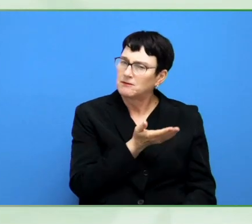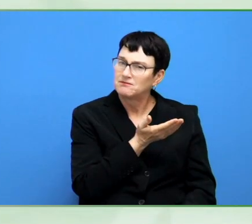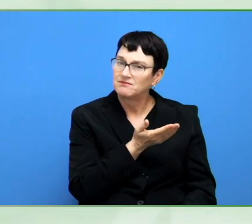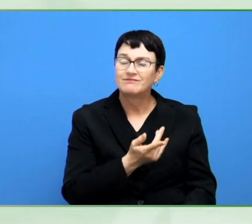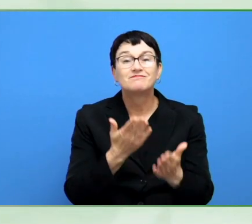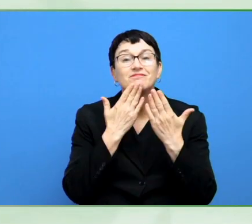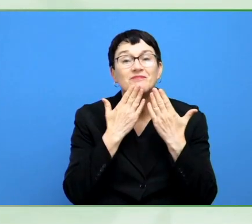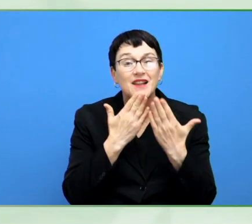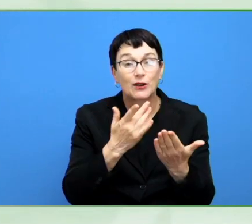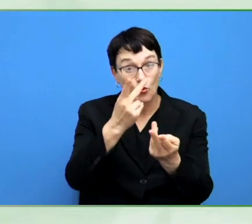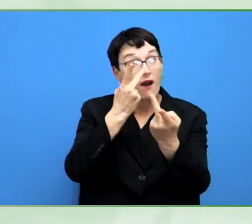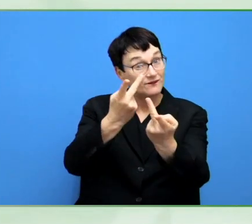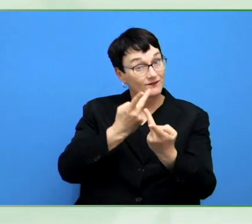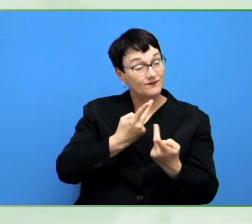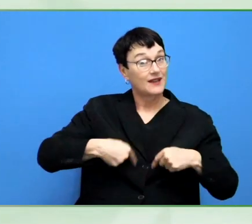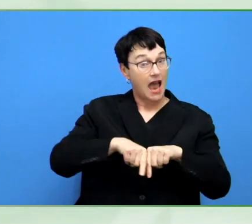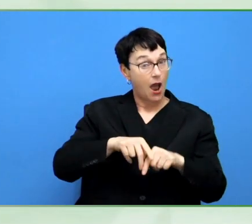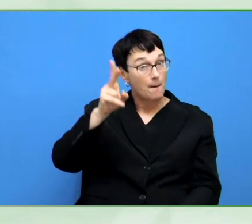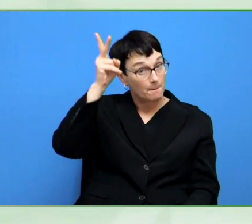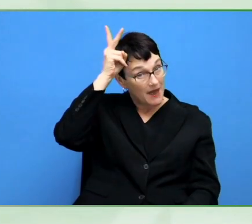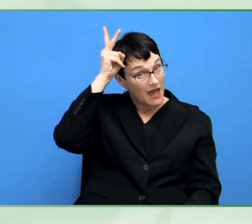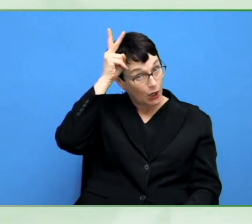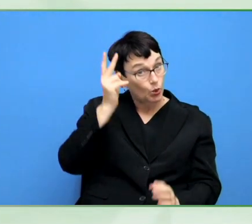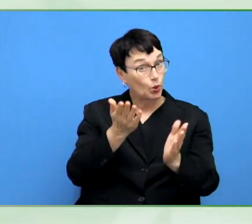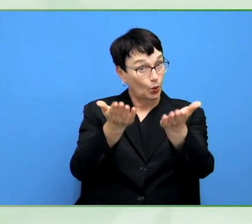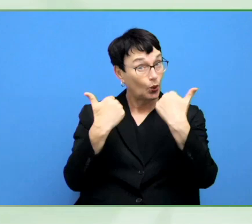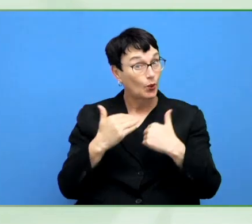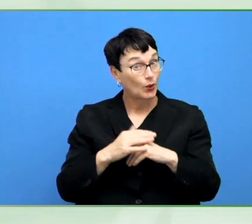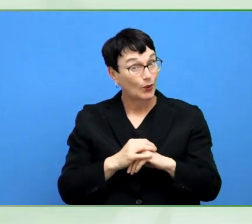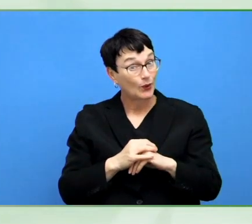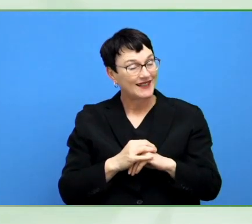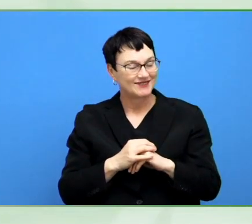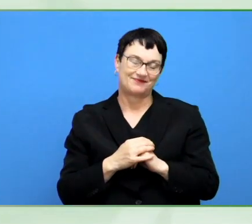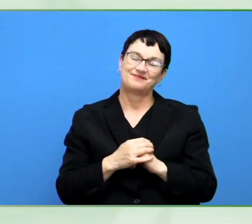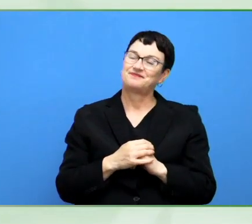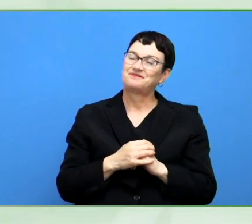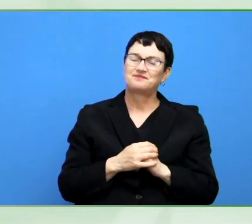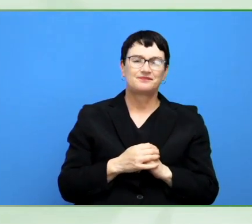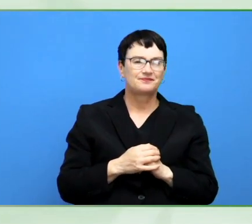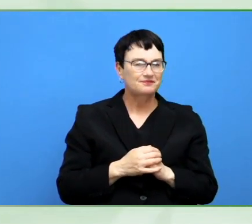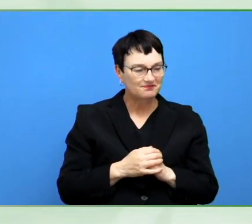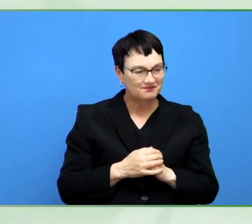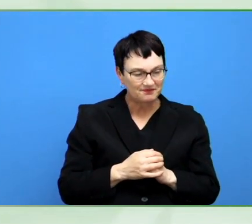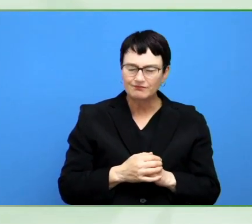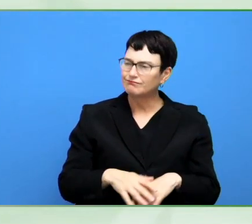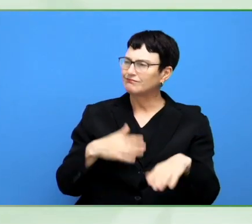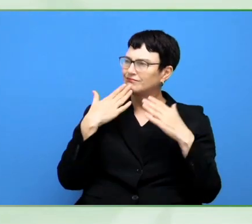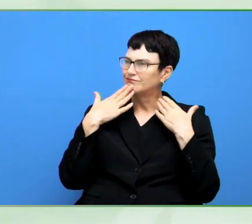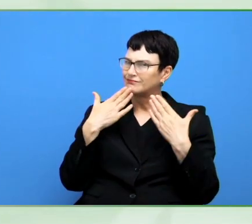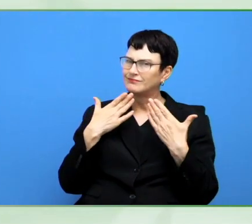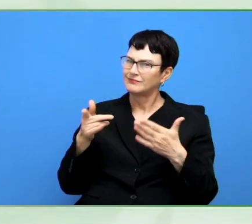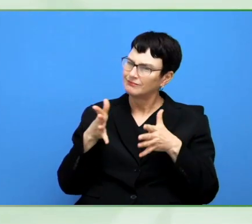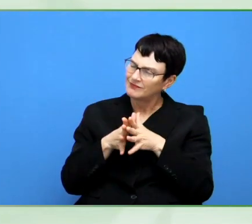Thank you very much, Enzo. It's another amazing story, Thank you so actually. It's fantastic.